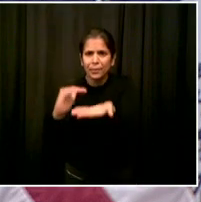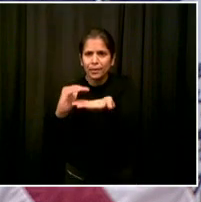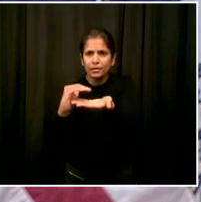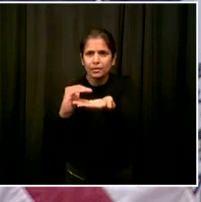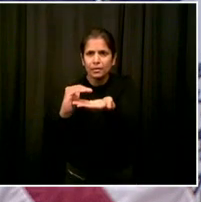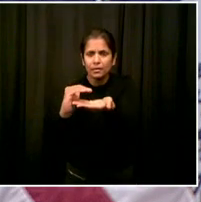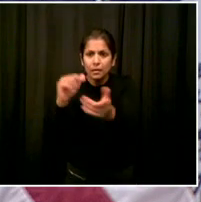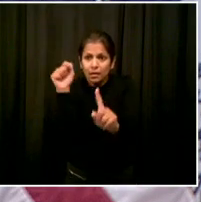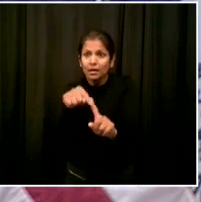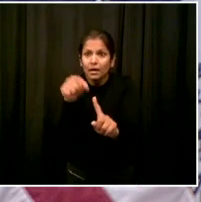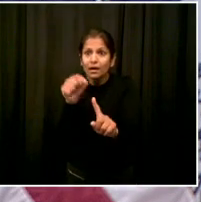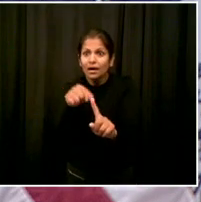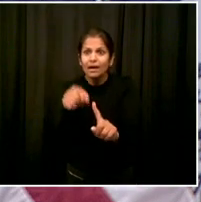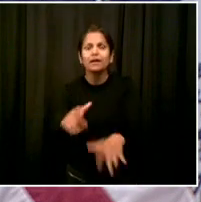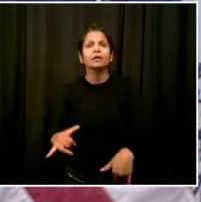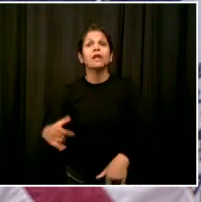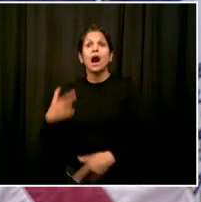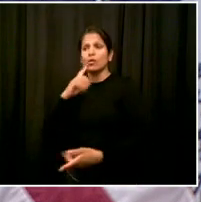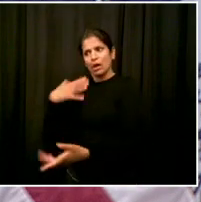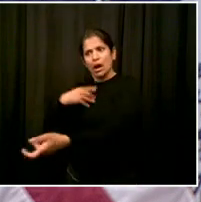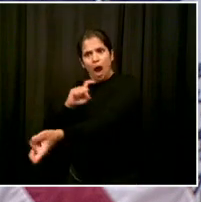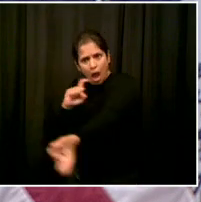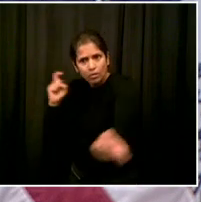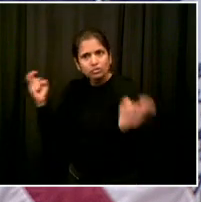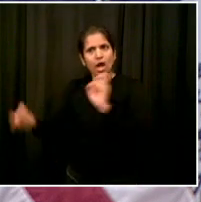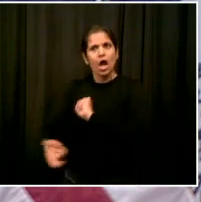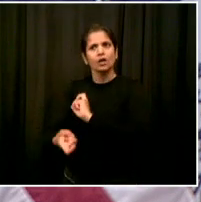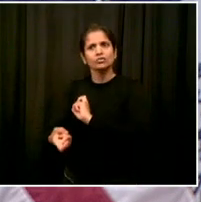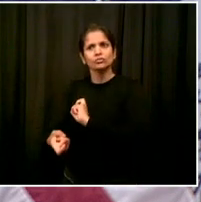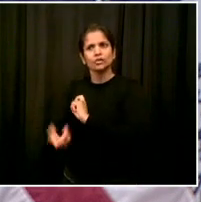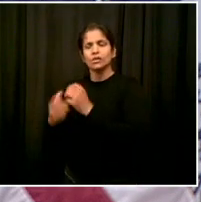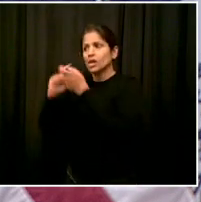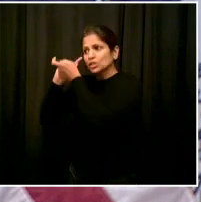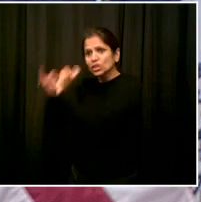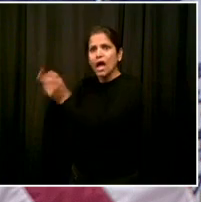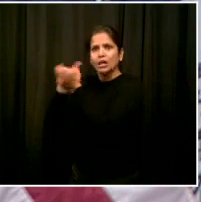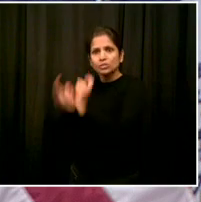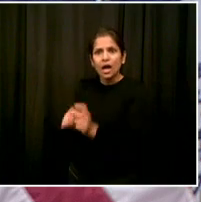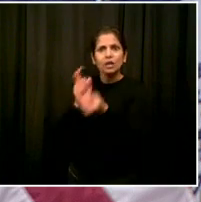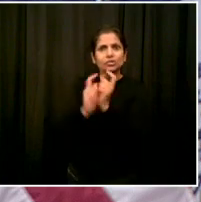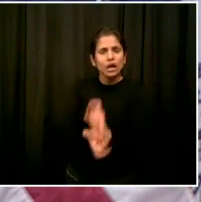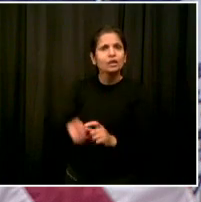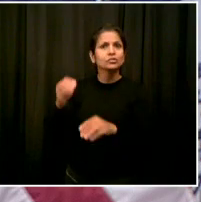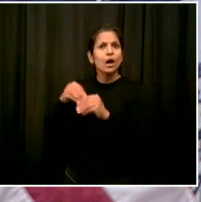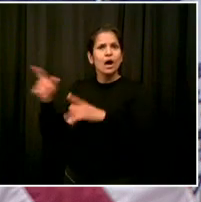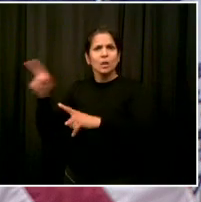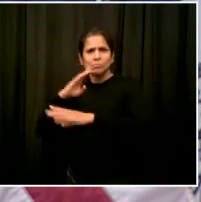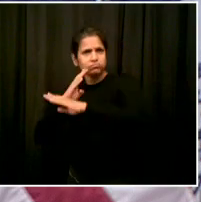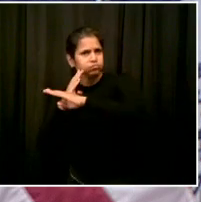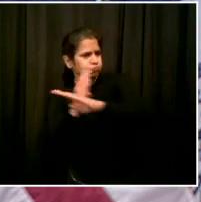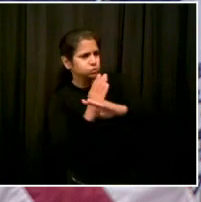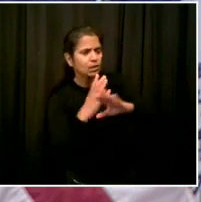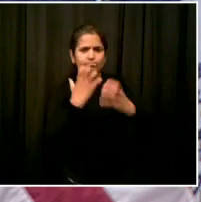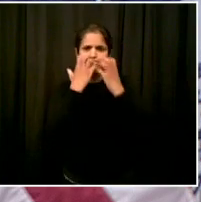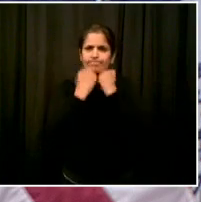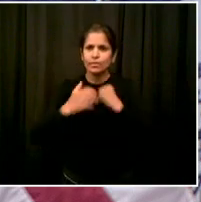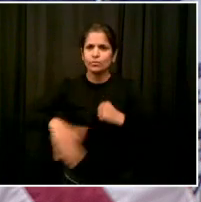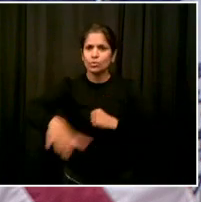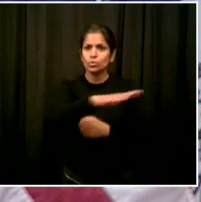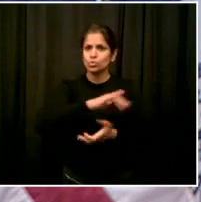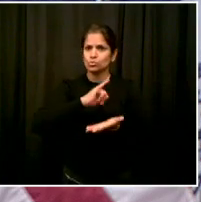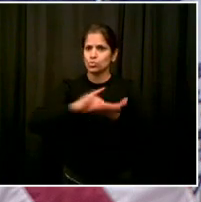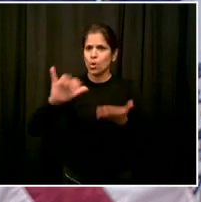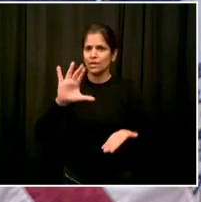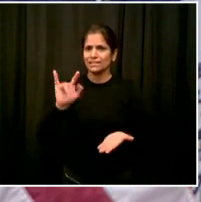it exists with more modern strategies. During these protests, and I'm the first to say we need to look